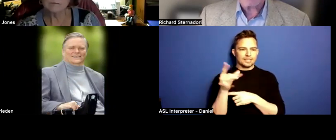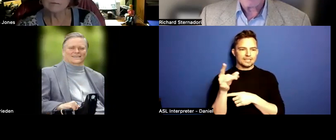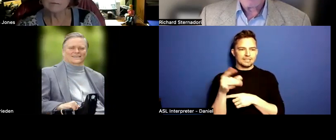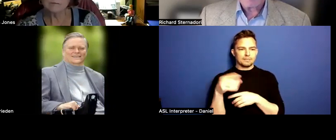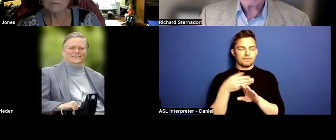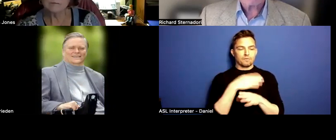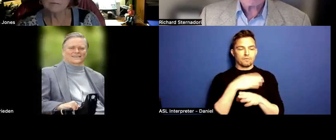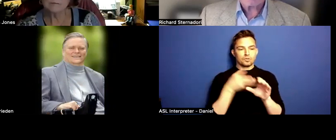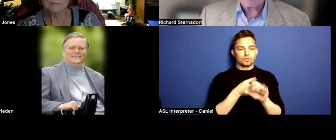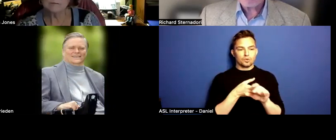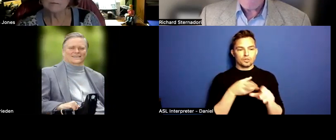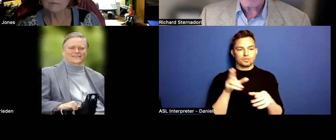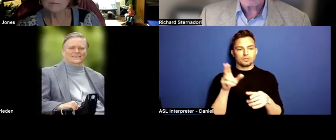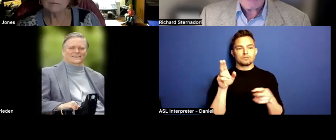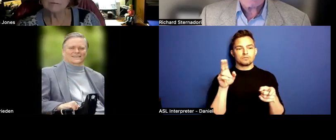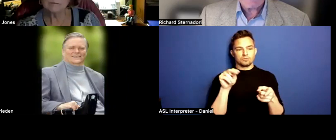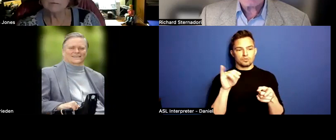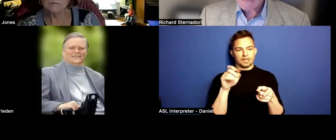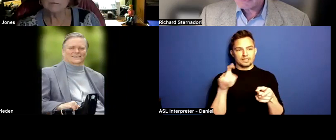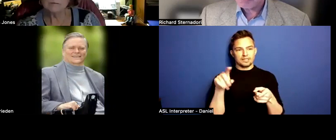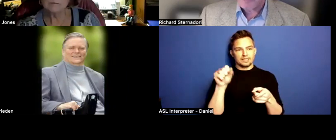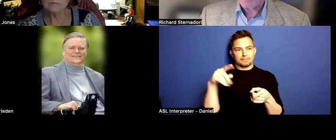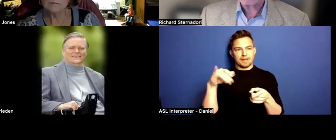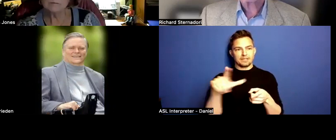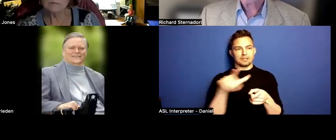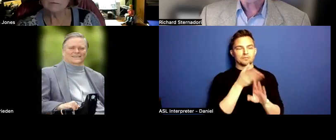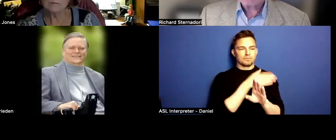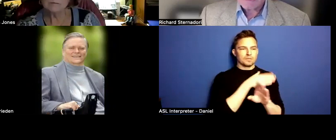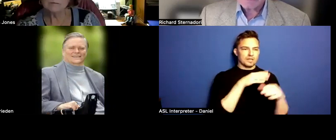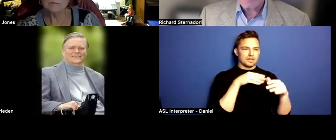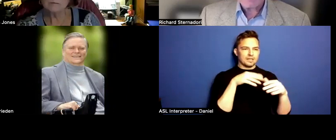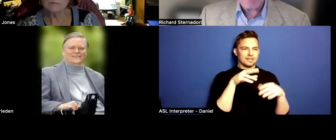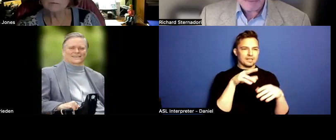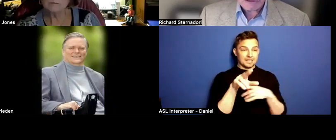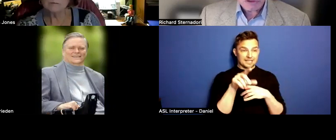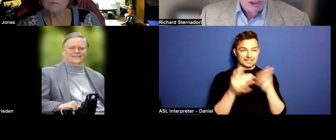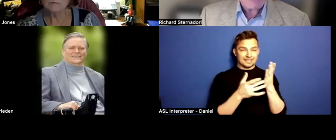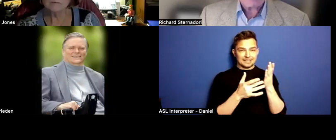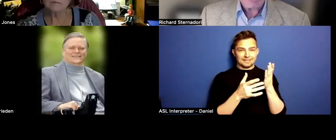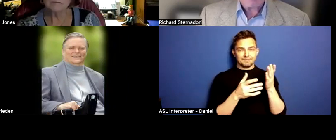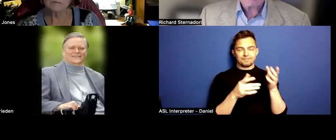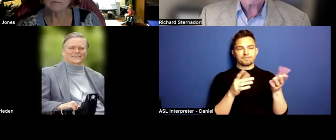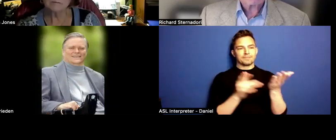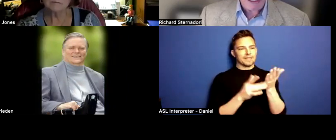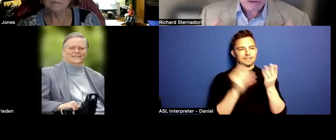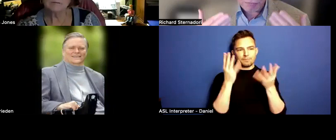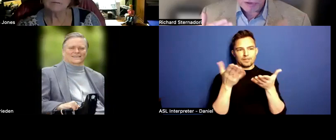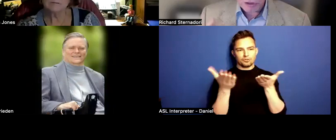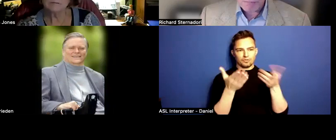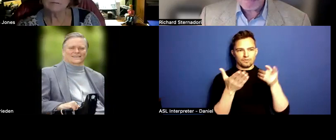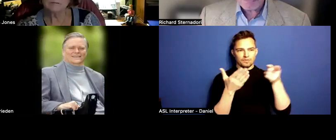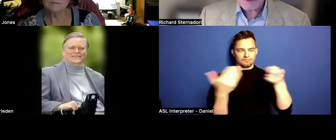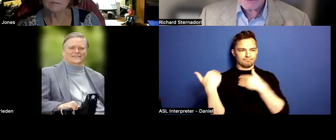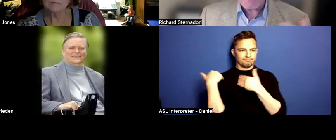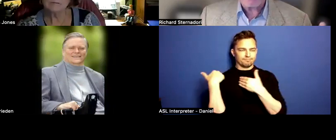United Spinal, Marsha directed the Federal United States Access Board's Office of Technical and Information Services, which is responsible for